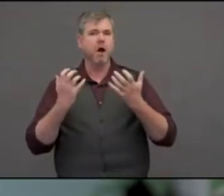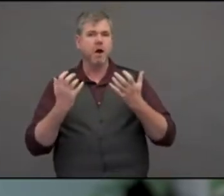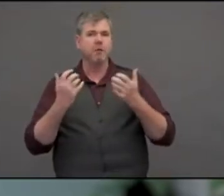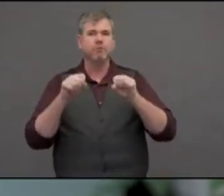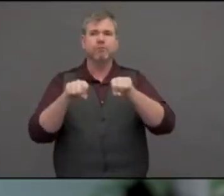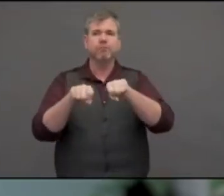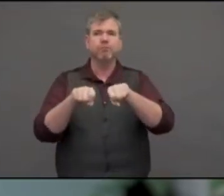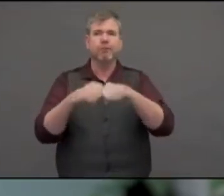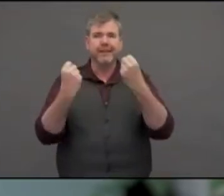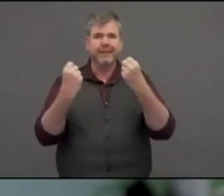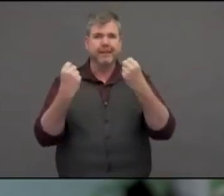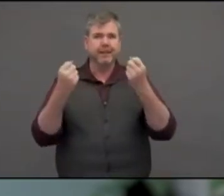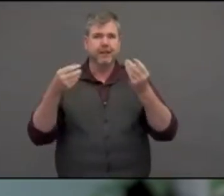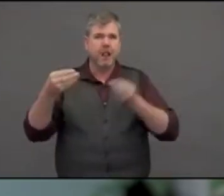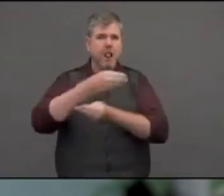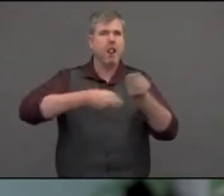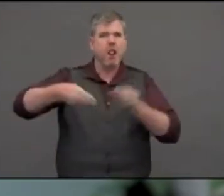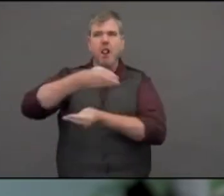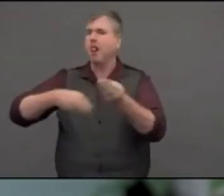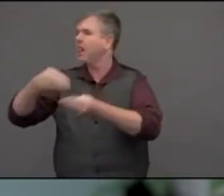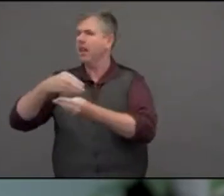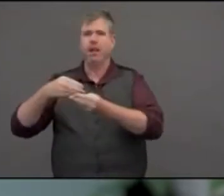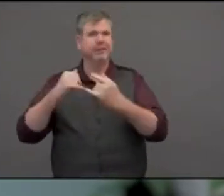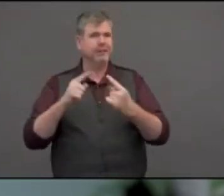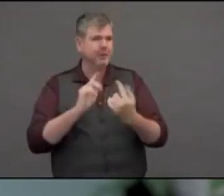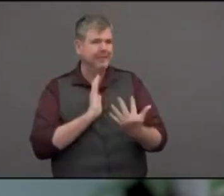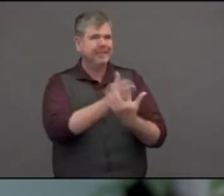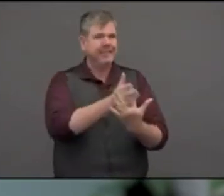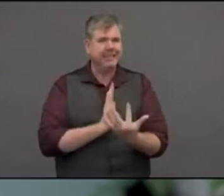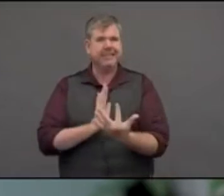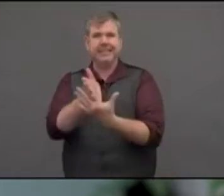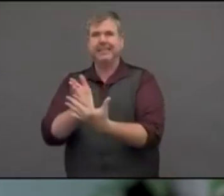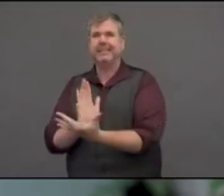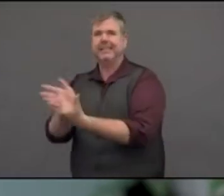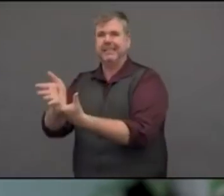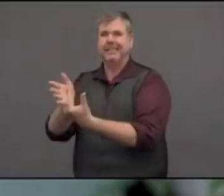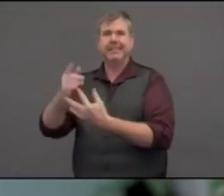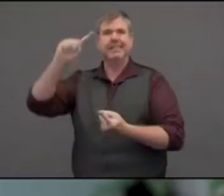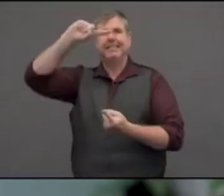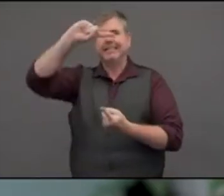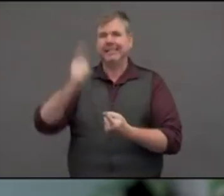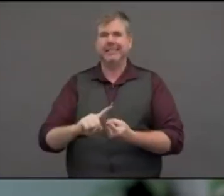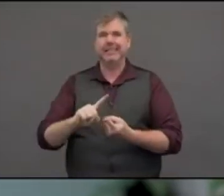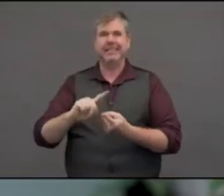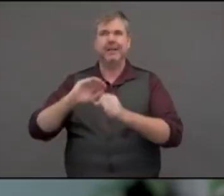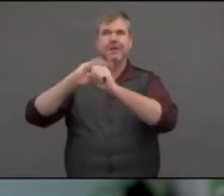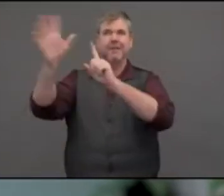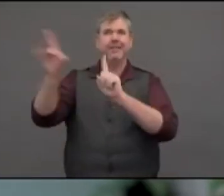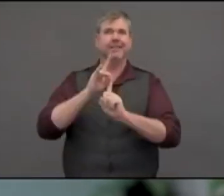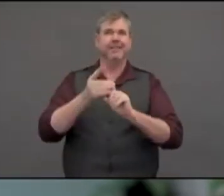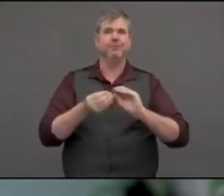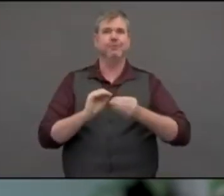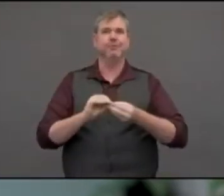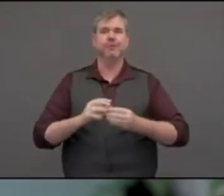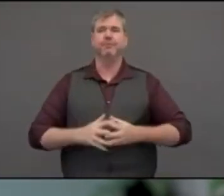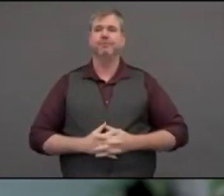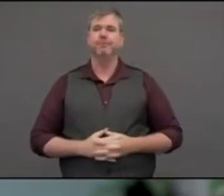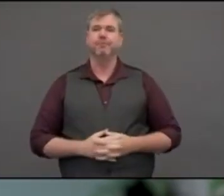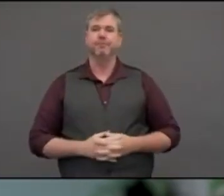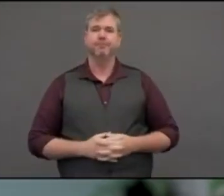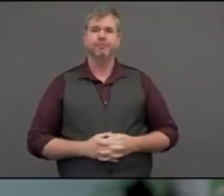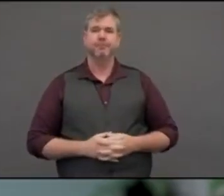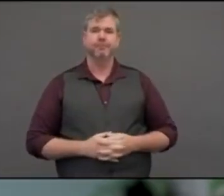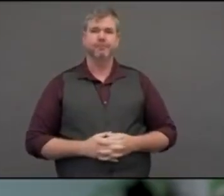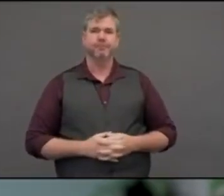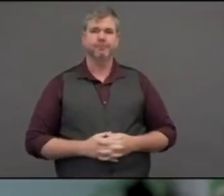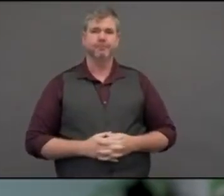as contained as possible. The other important thing about testing is without regular, frequent, accessible, timely